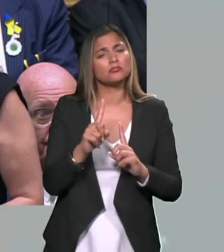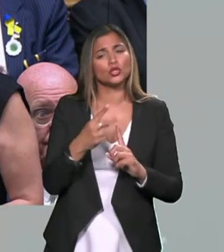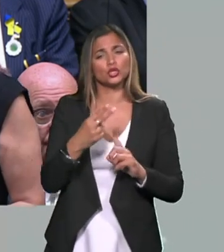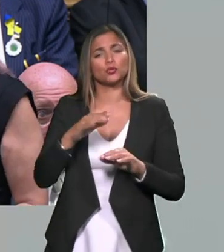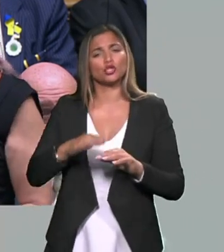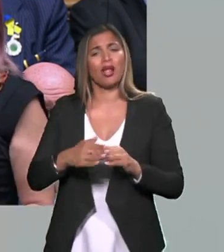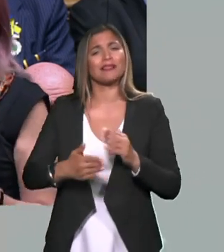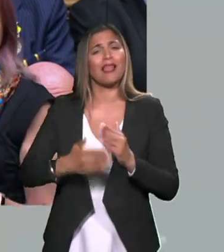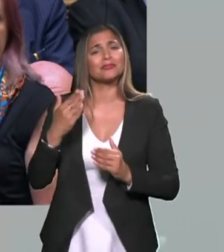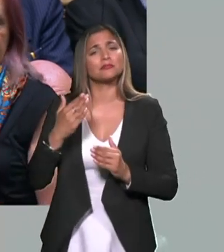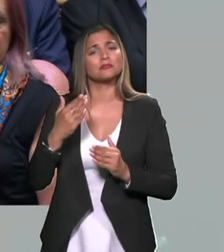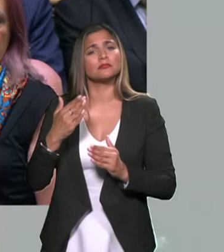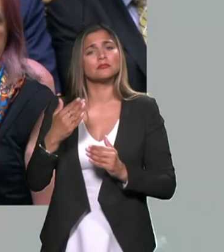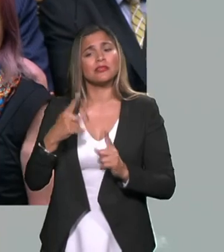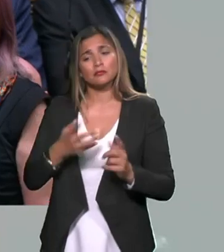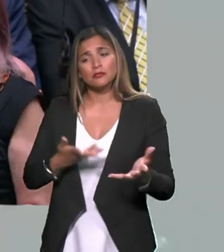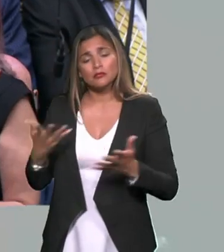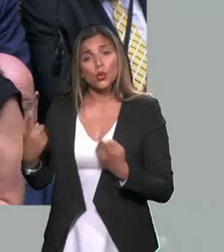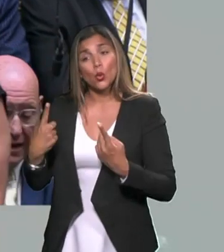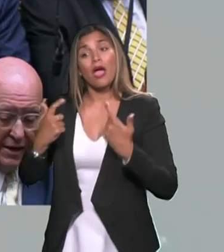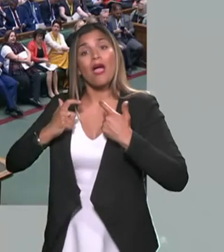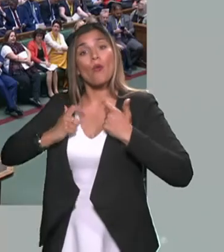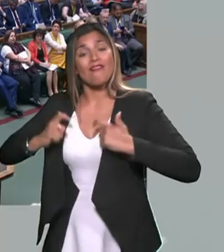all families entitled to welfare?